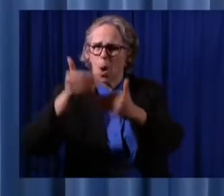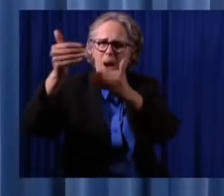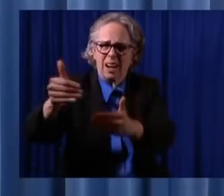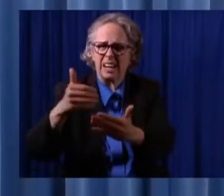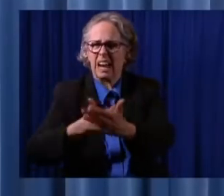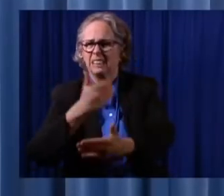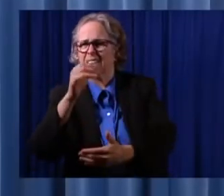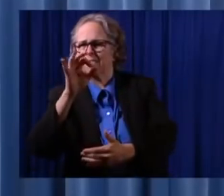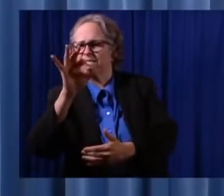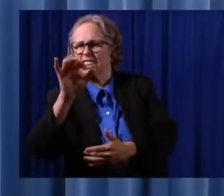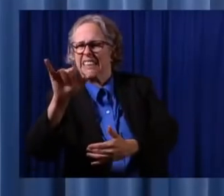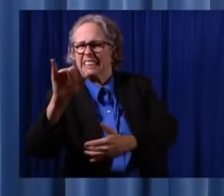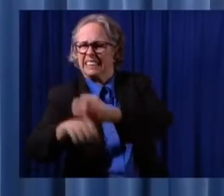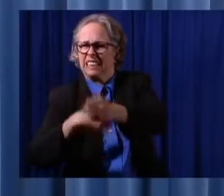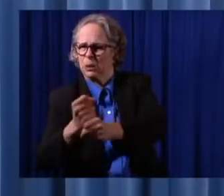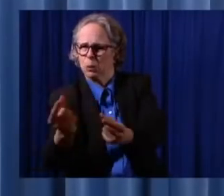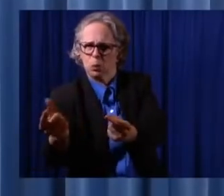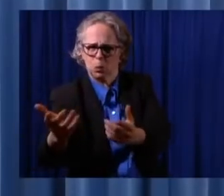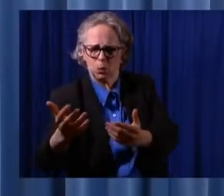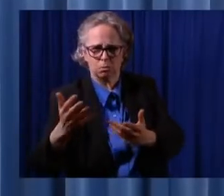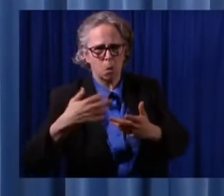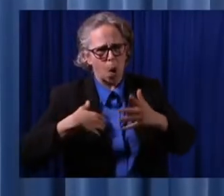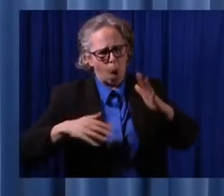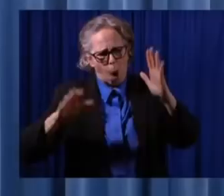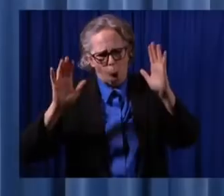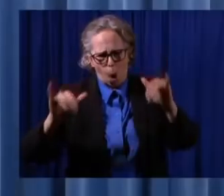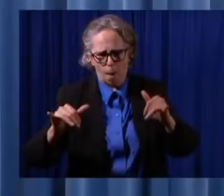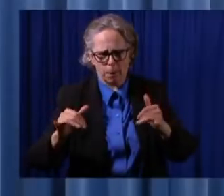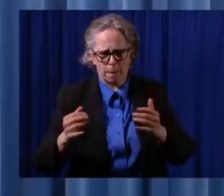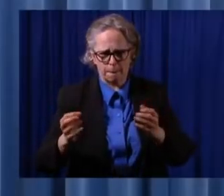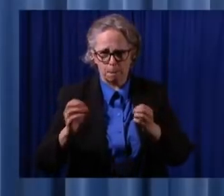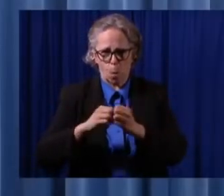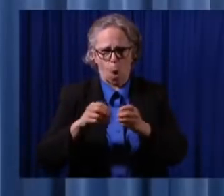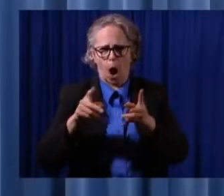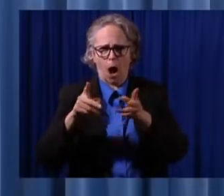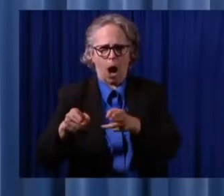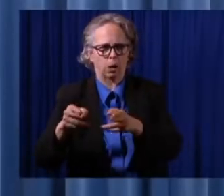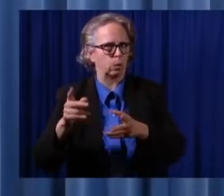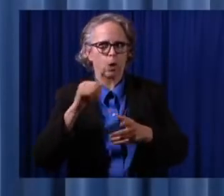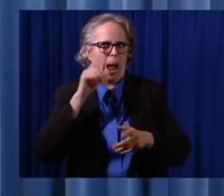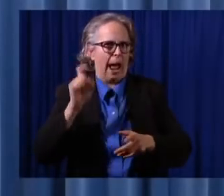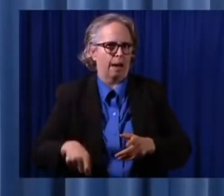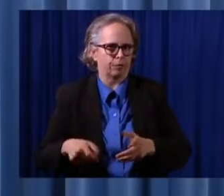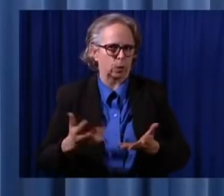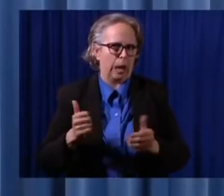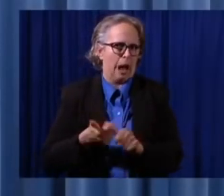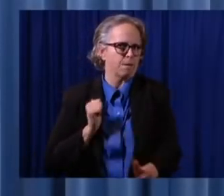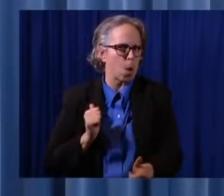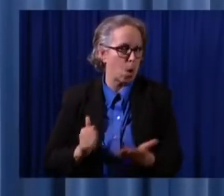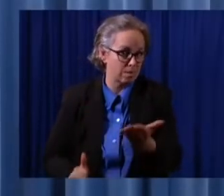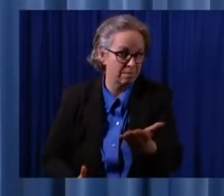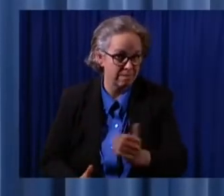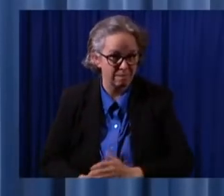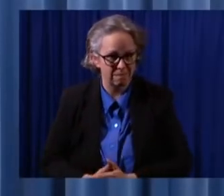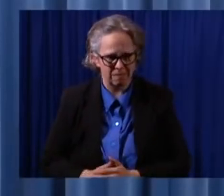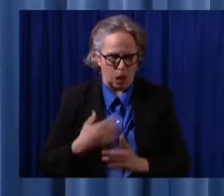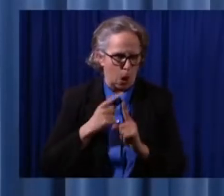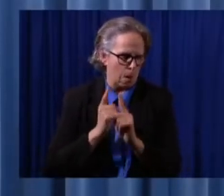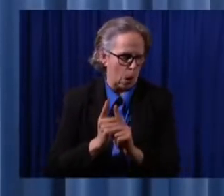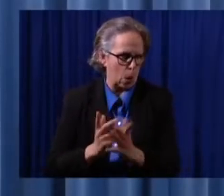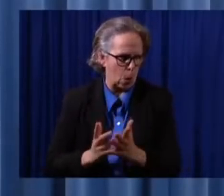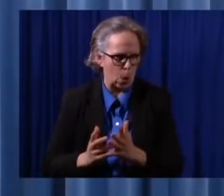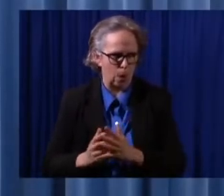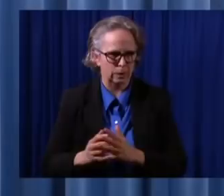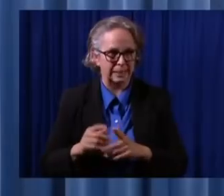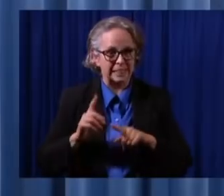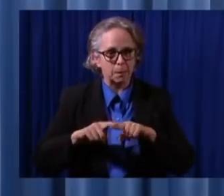not seeing major cuts as we move forward with the schools. That's our goal. We'll have to see where the economy is going, but we wanted